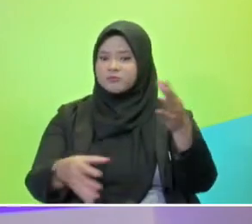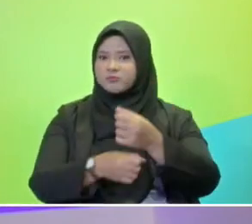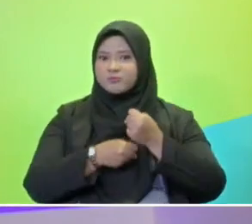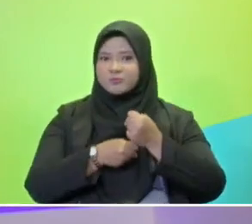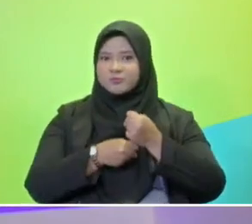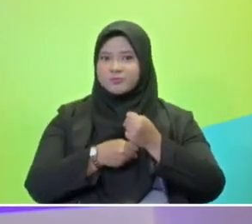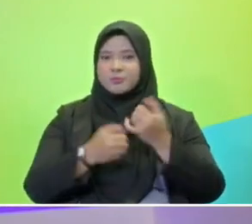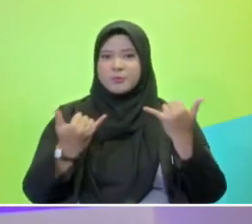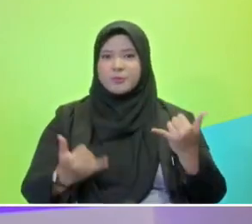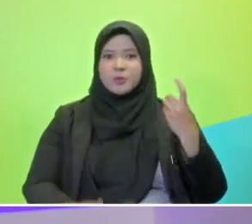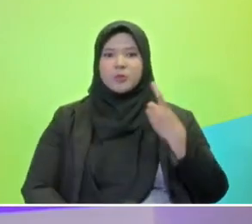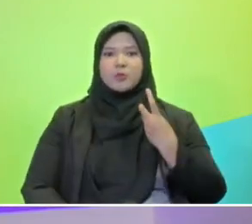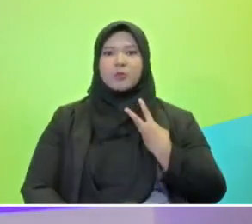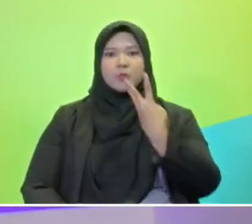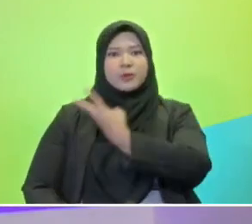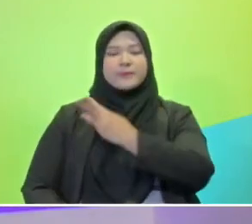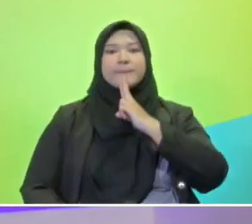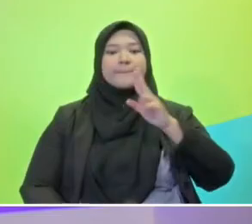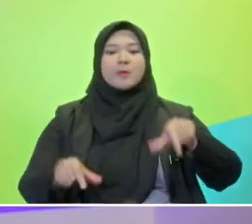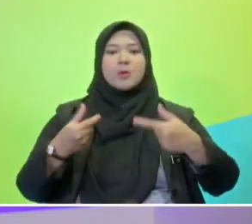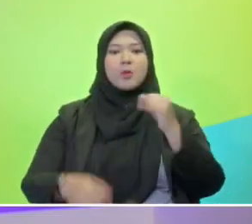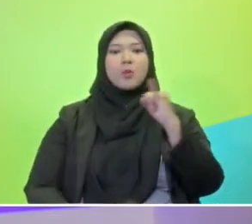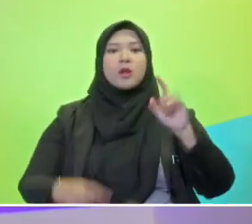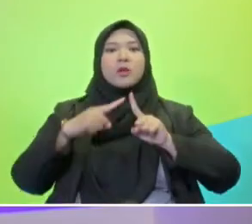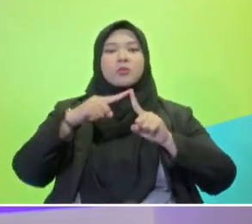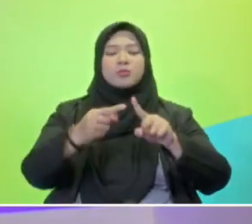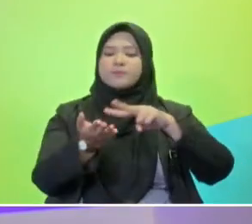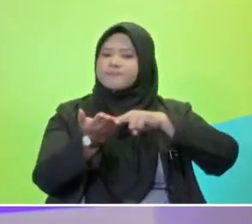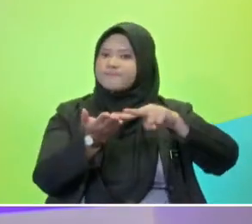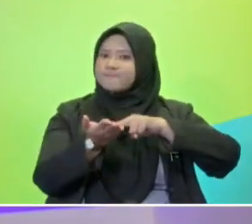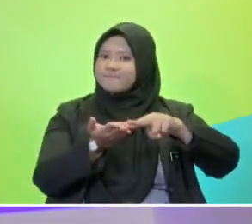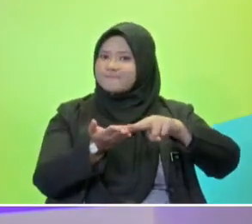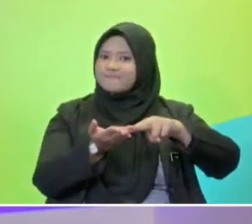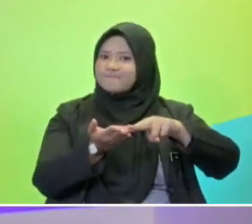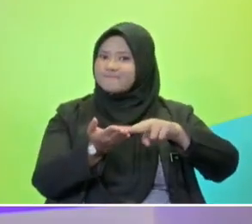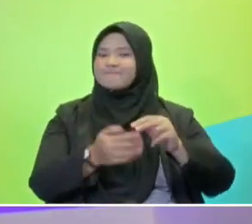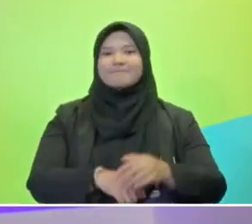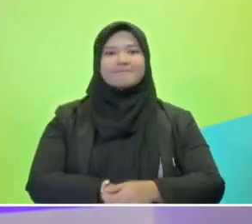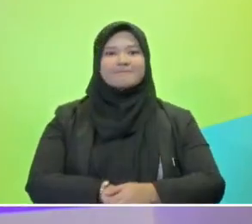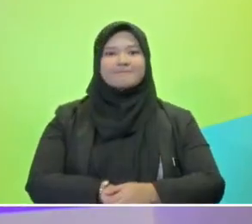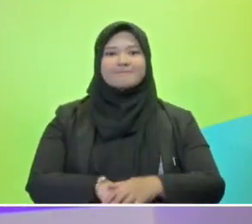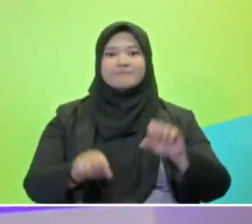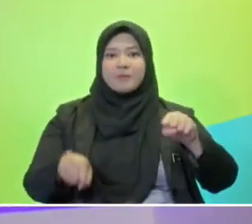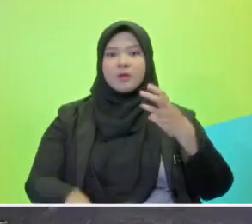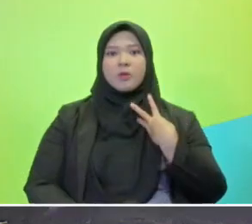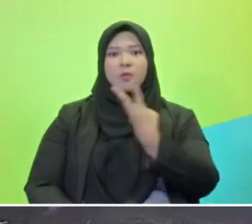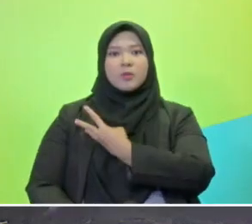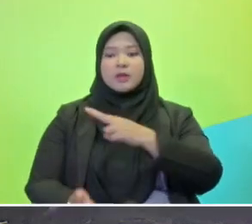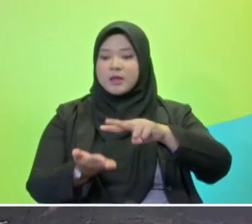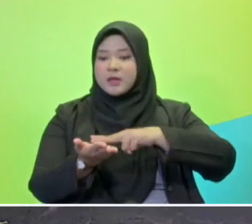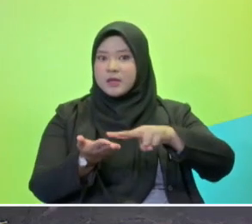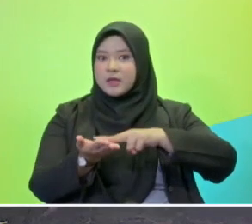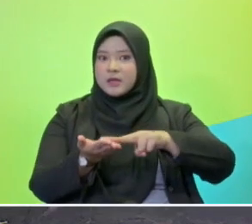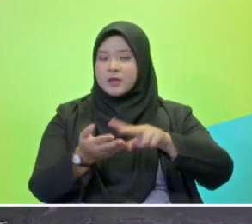out a chant. Okay, so listen carefully because later we have an activity to do. Okay, are you guys ready? Give me a thumbs